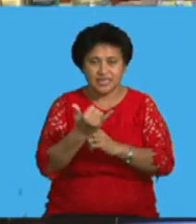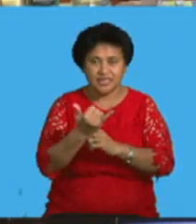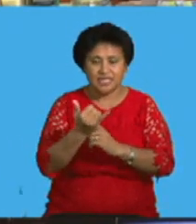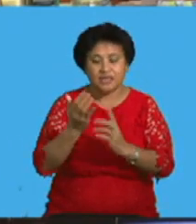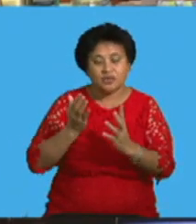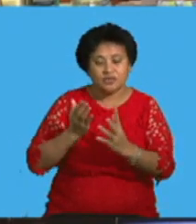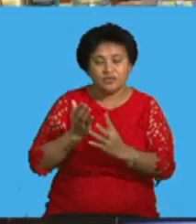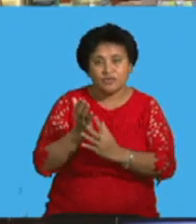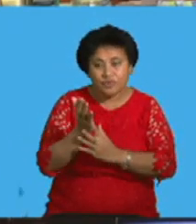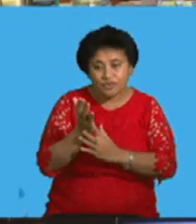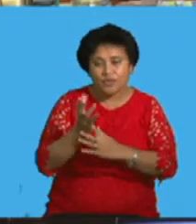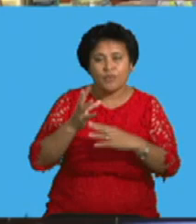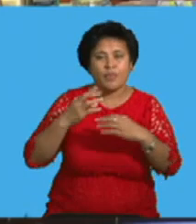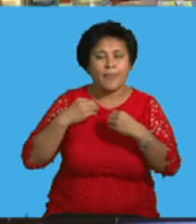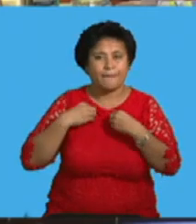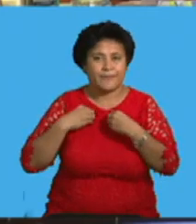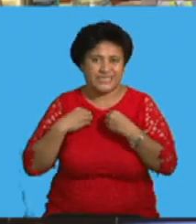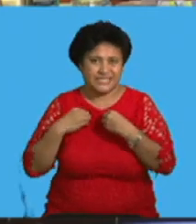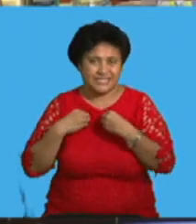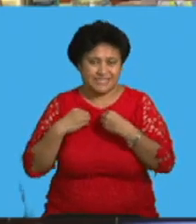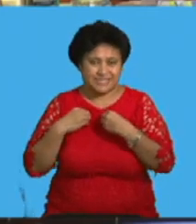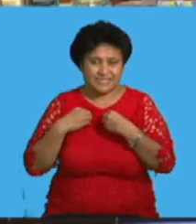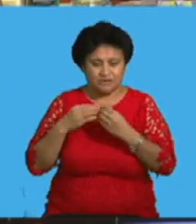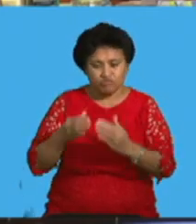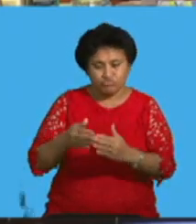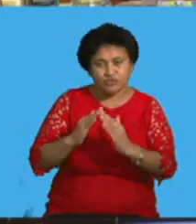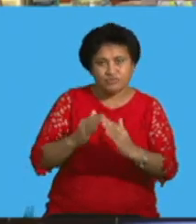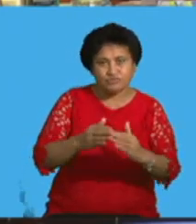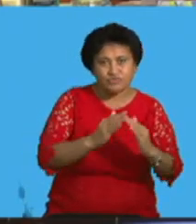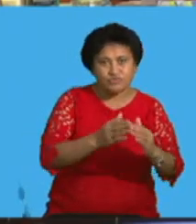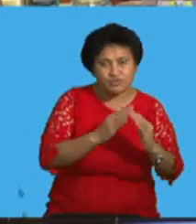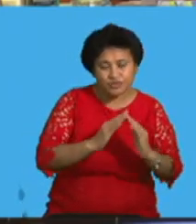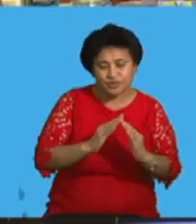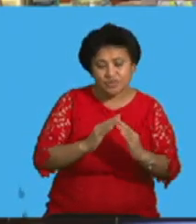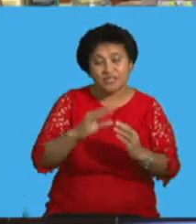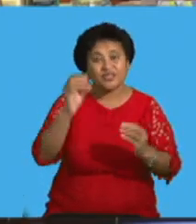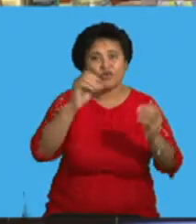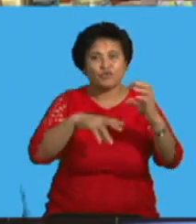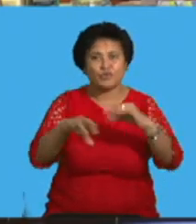of income-generating activities that ultimately contribute to the economy.